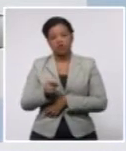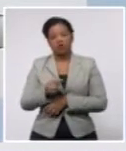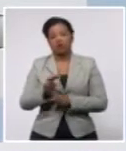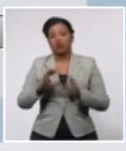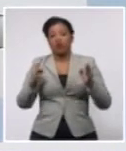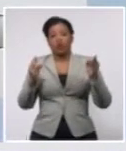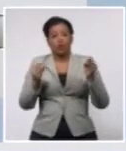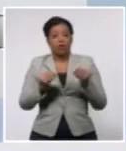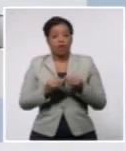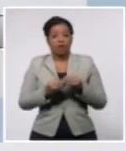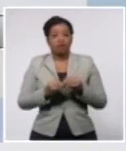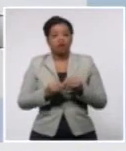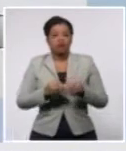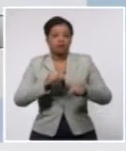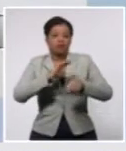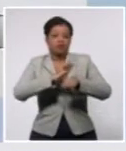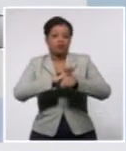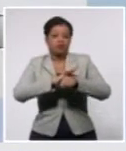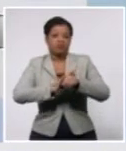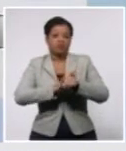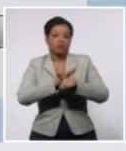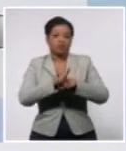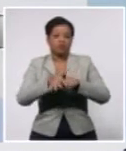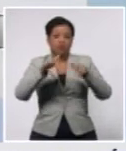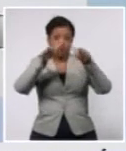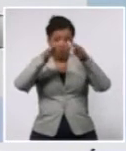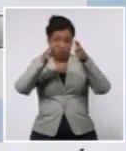268,902 deaths, and this represents a